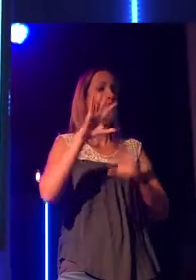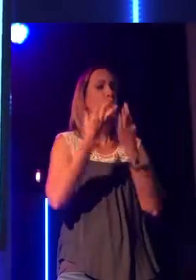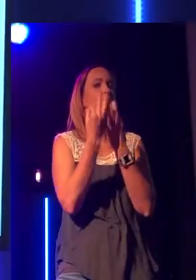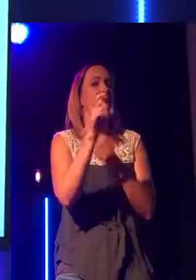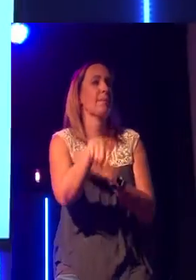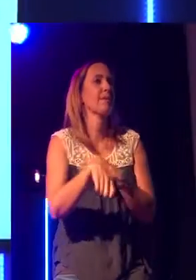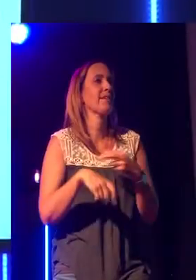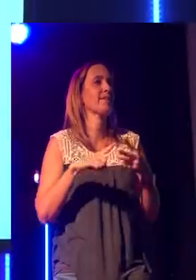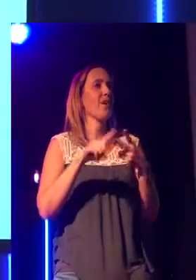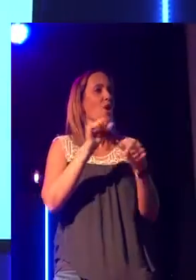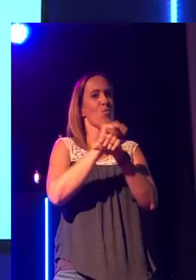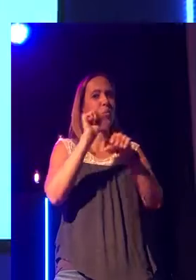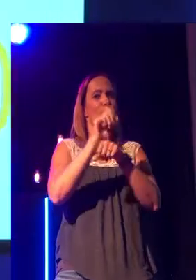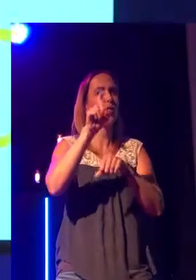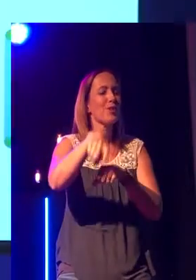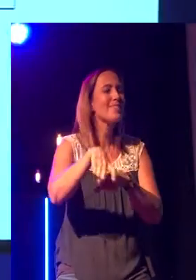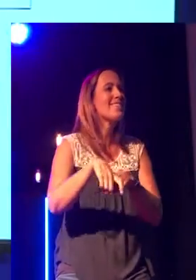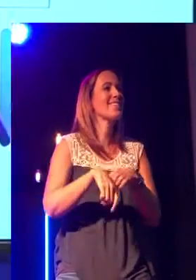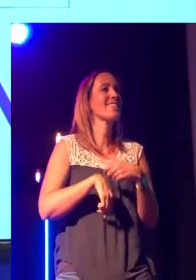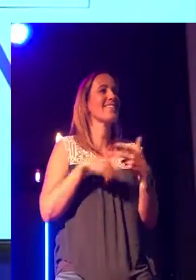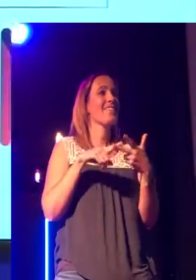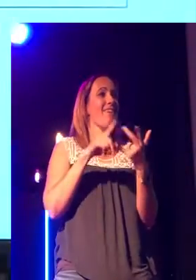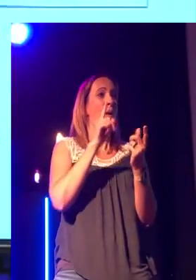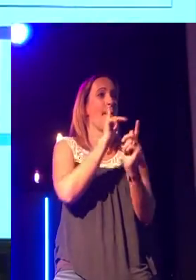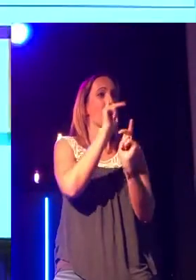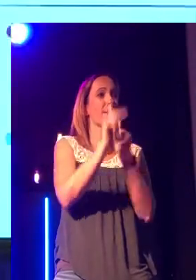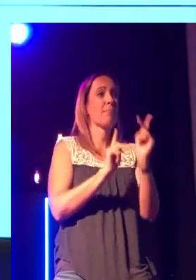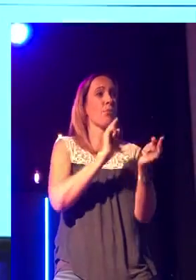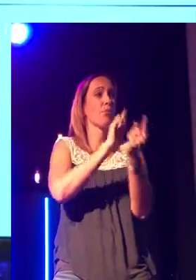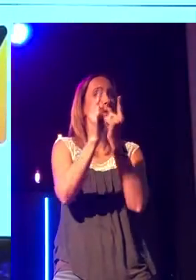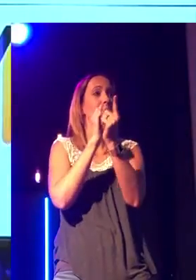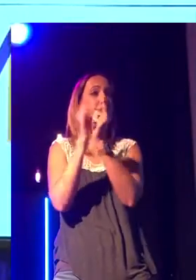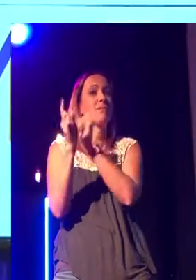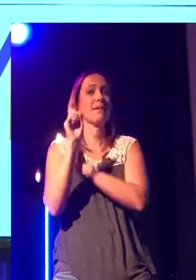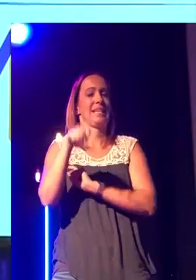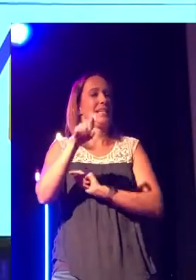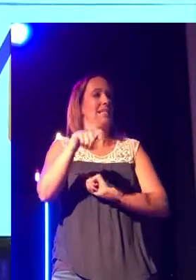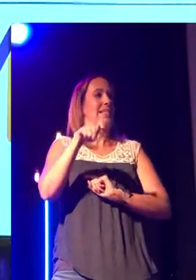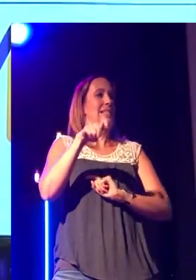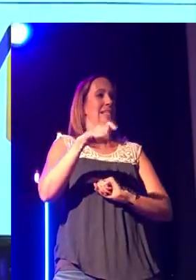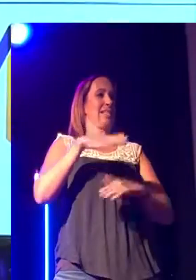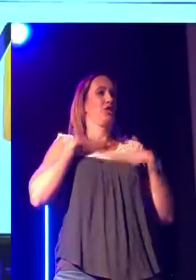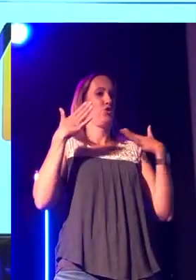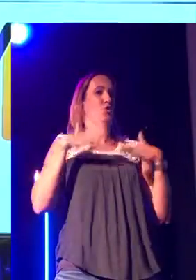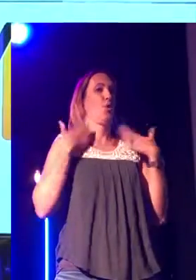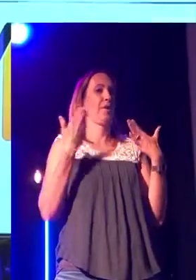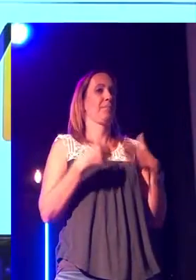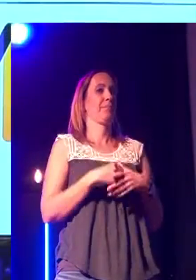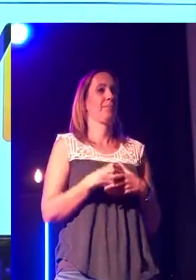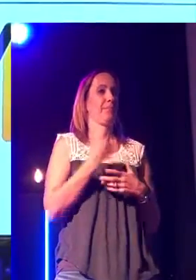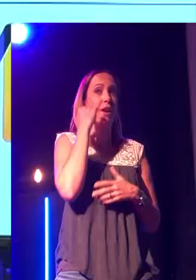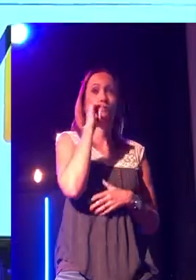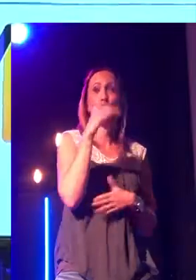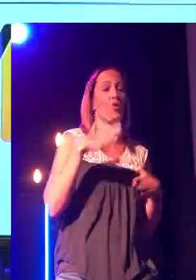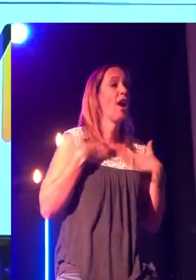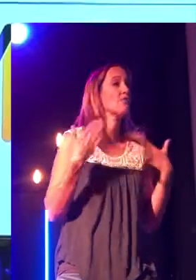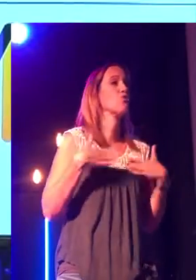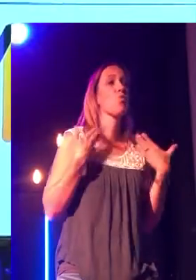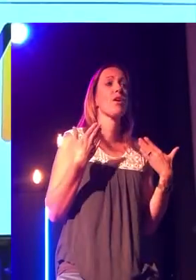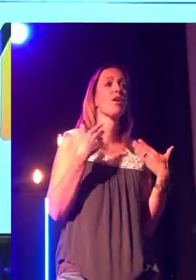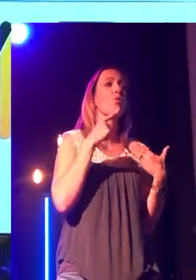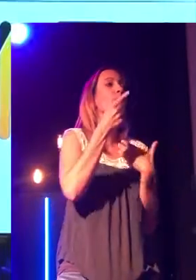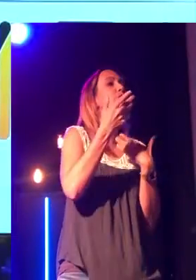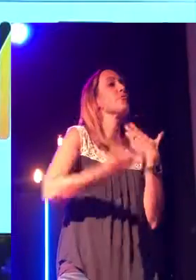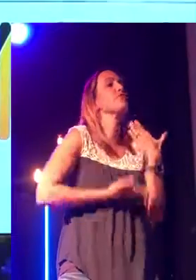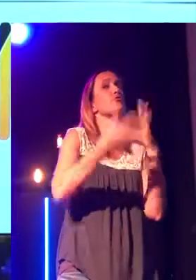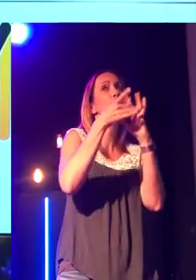your coworkers need it, the people that you meet every single day need that joy. If you don't have joy, we want to introduce you right now to the